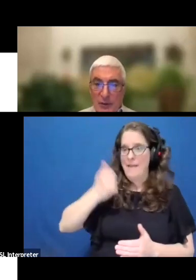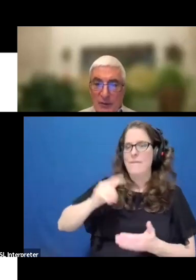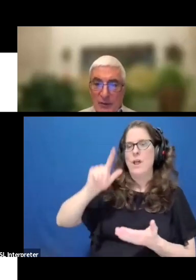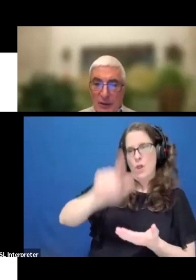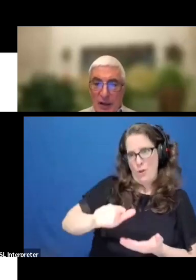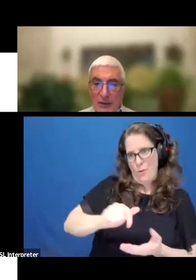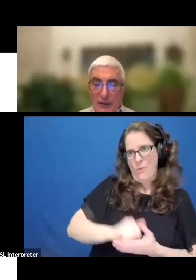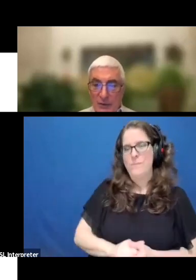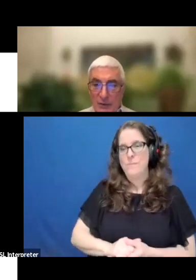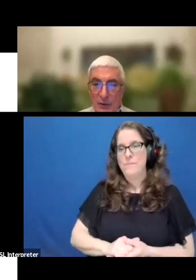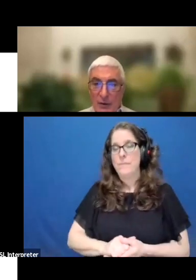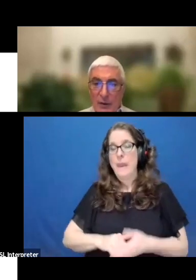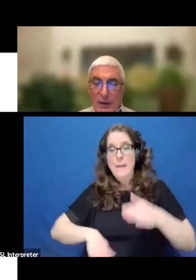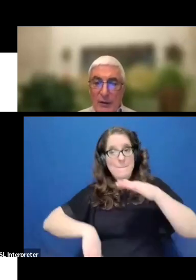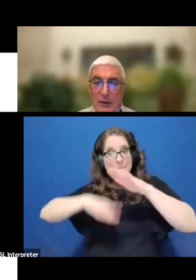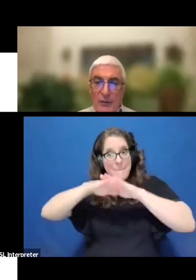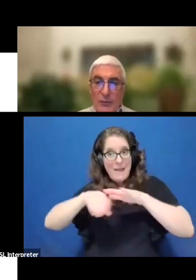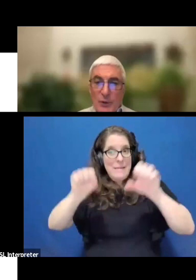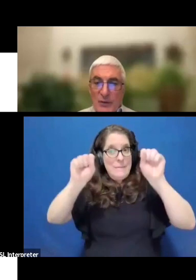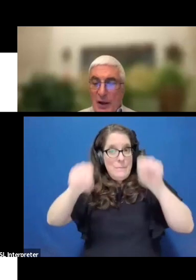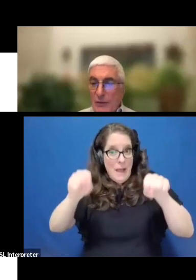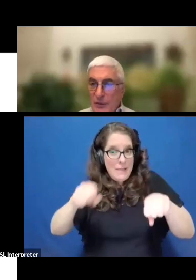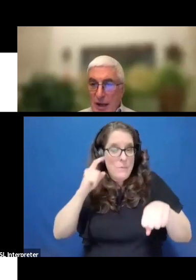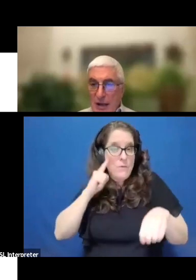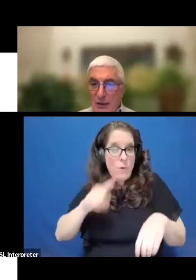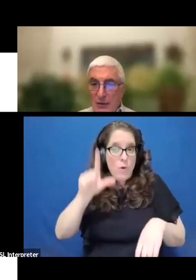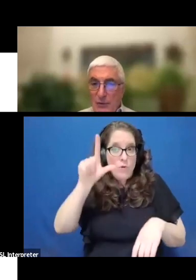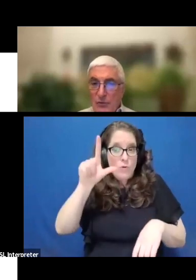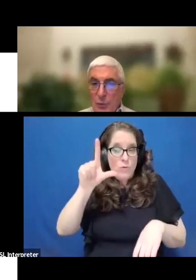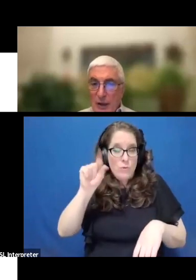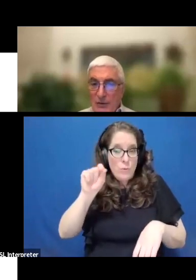for SSDI this year is